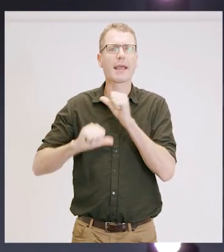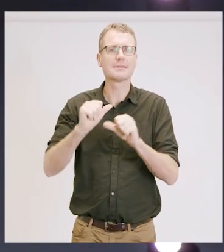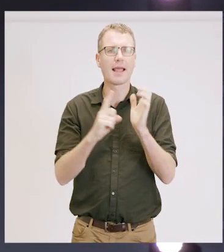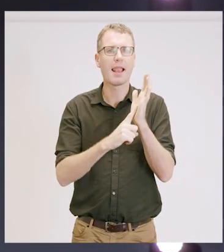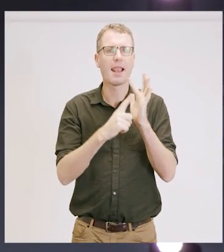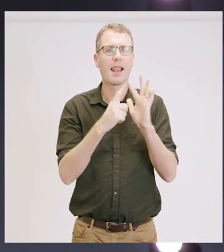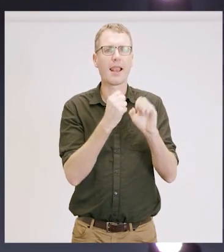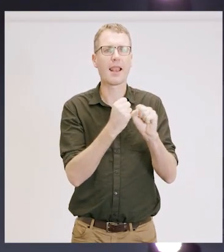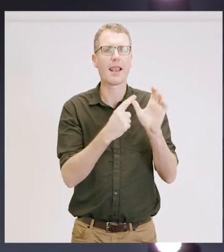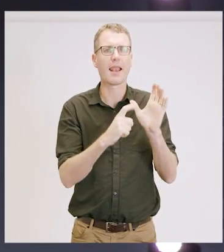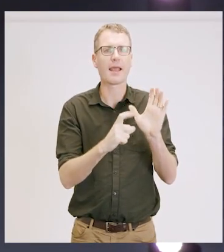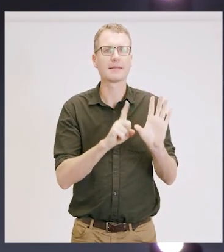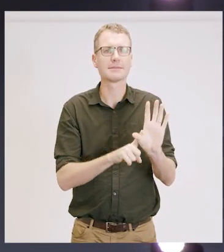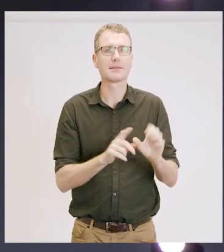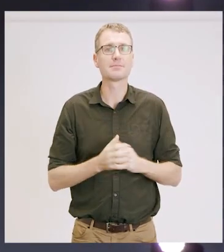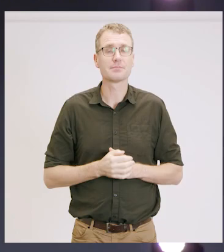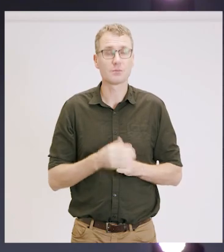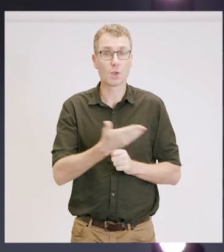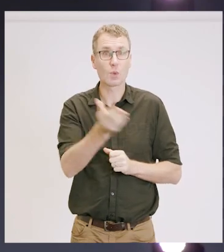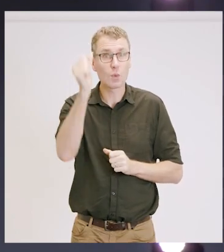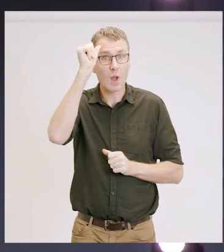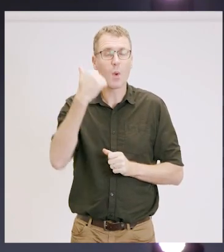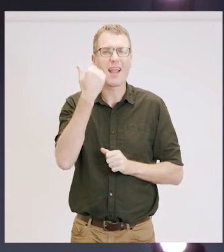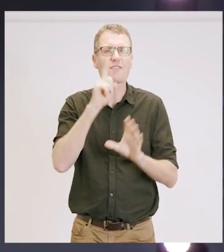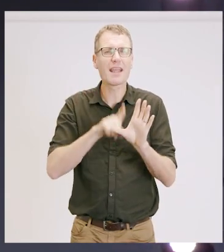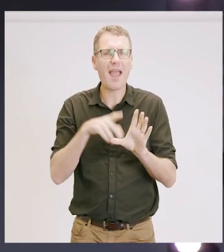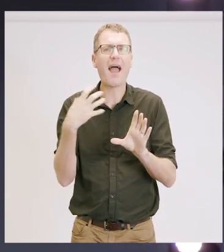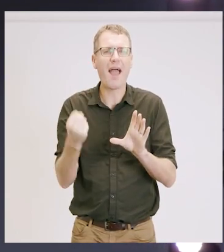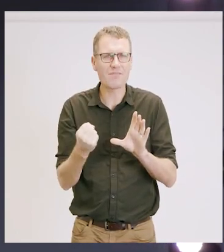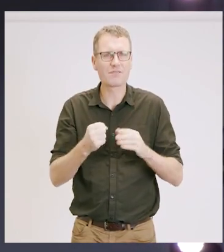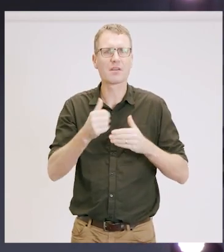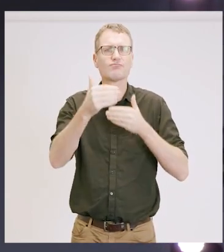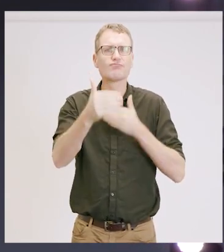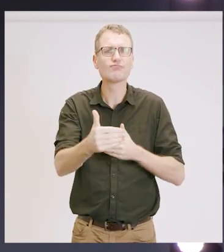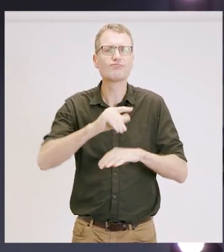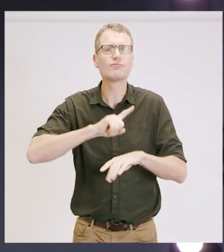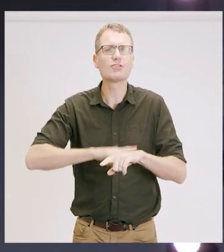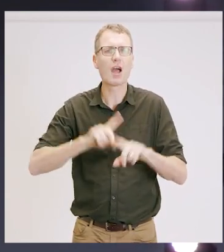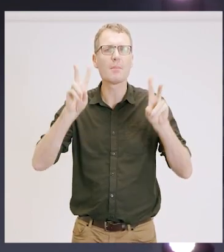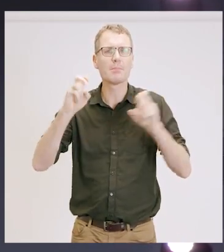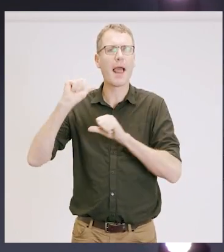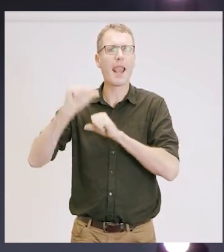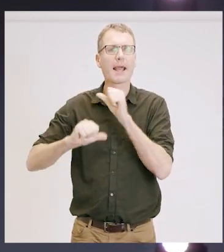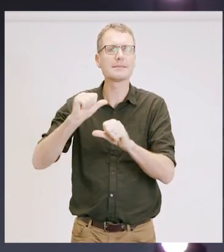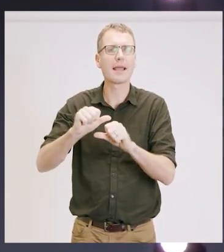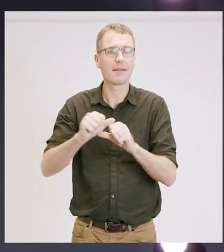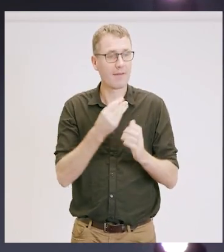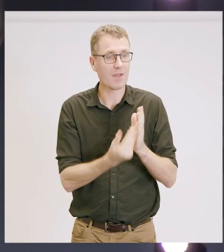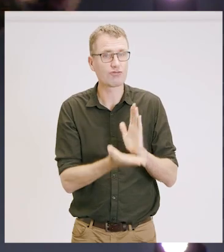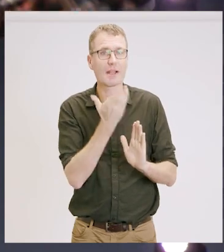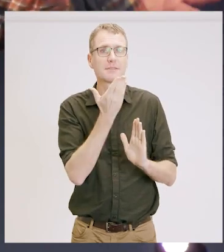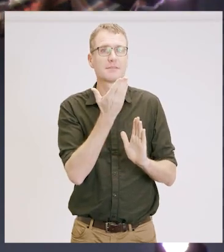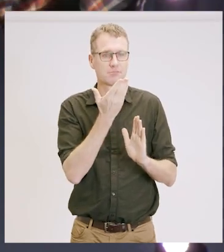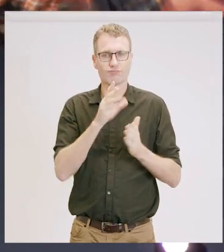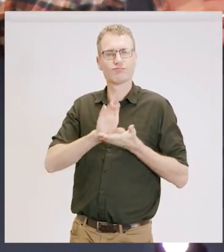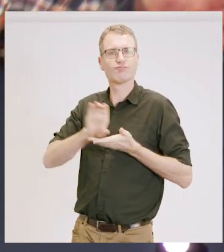we have what's called a legacy season, and we're raising money for our new city campus buildings in Tuam Street. You may not